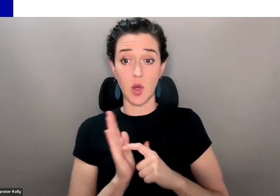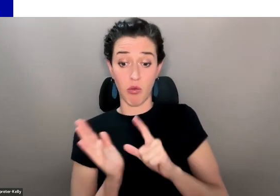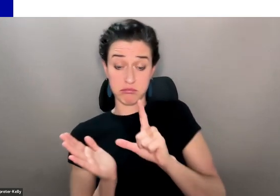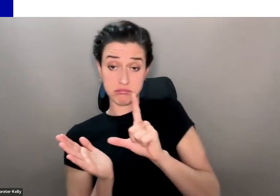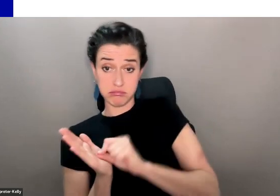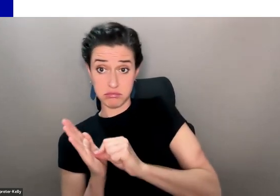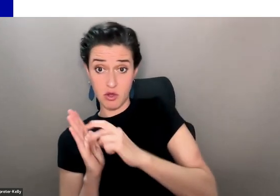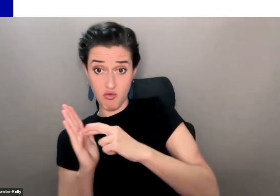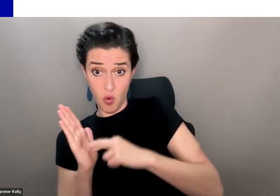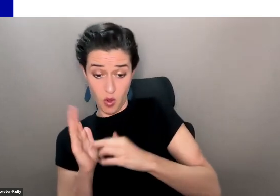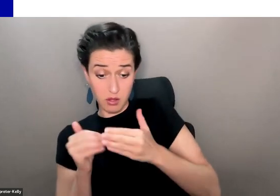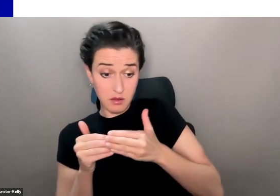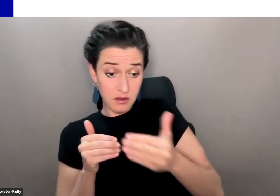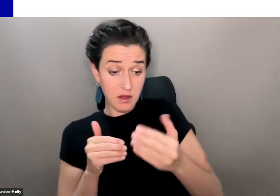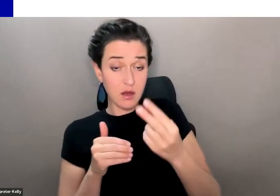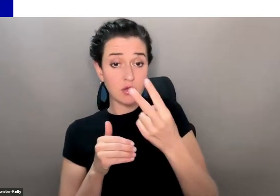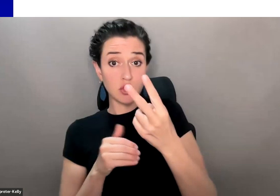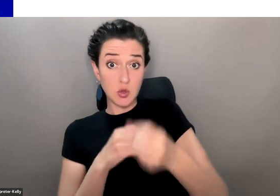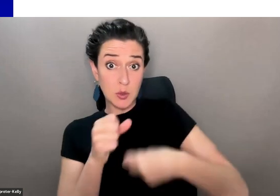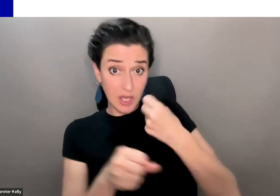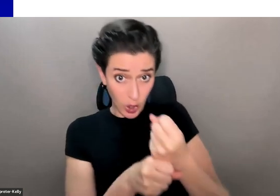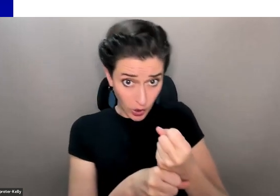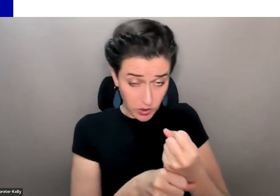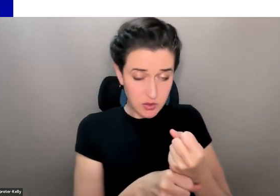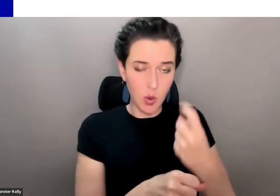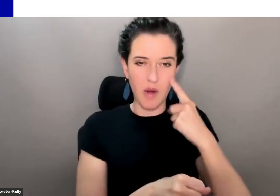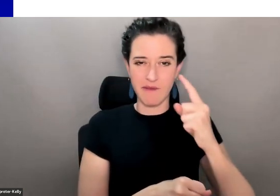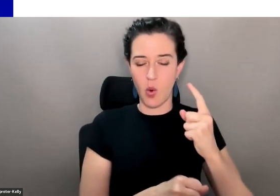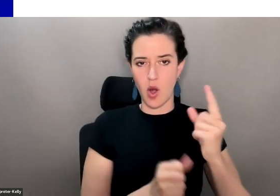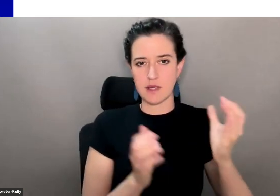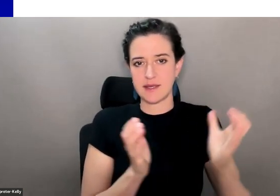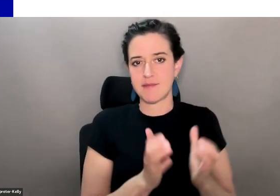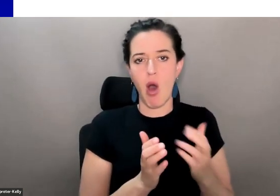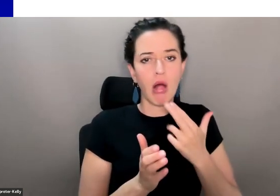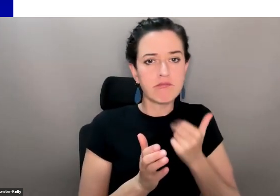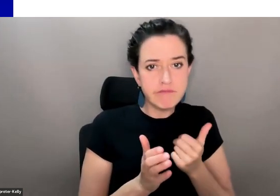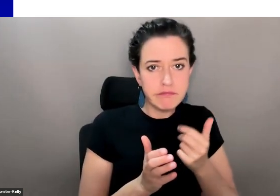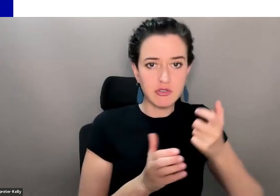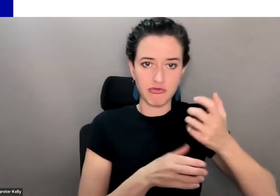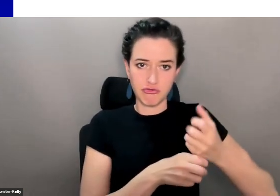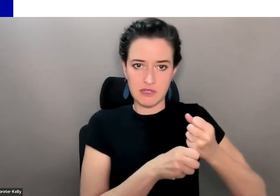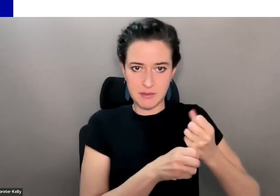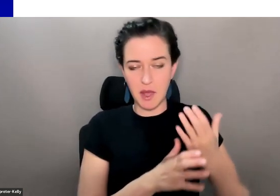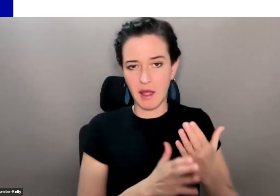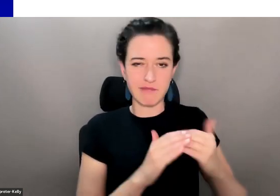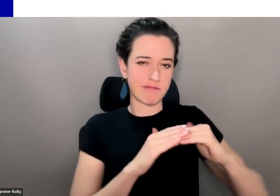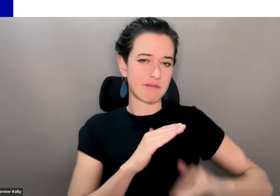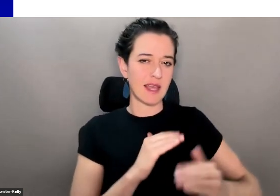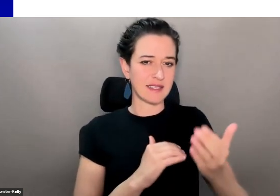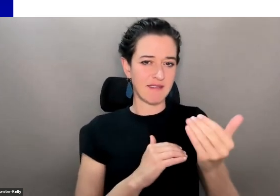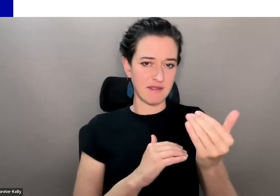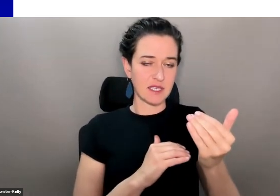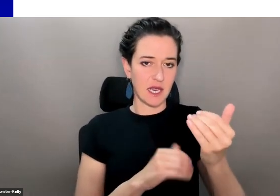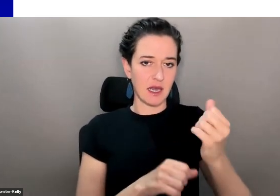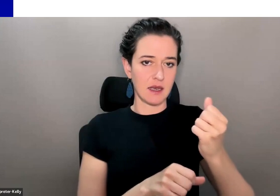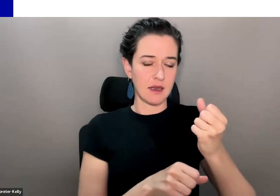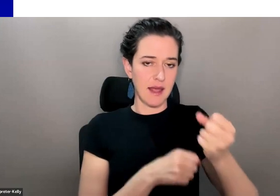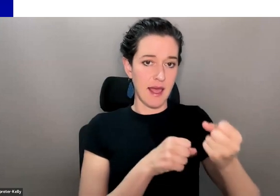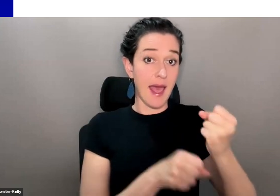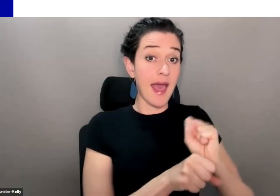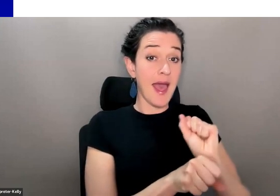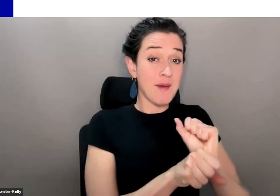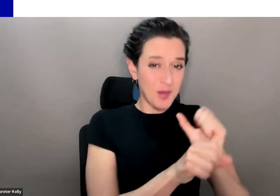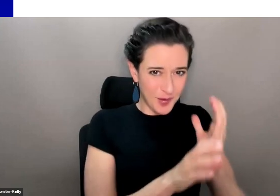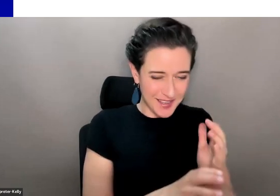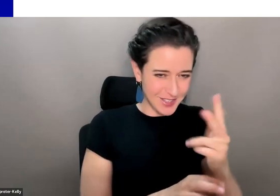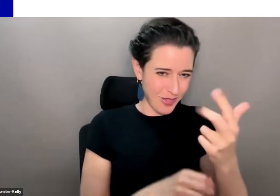this rule, or 3 years for smaller recipients. So that means with those fewer than 15 employees, recipients must ensure that their web